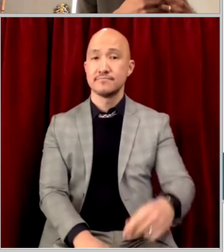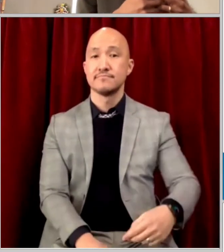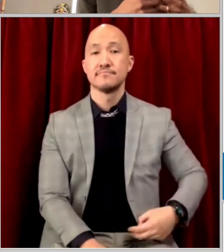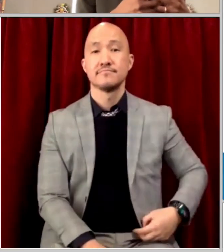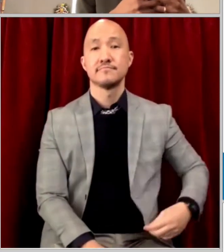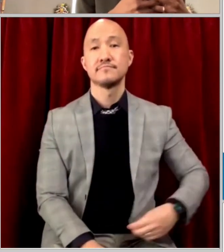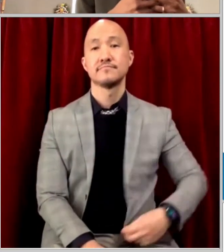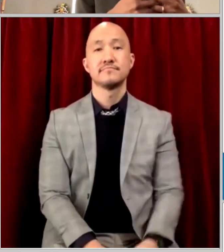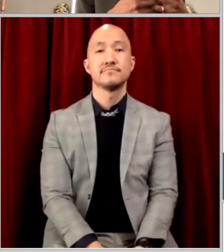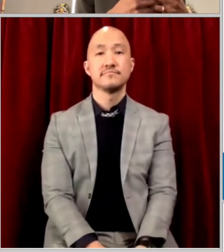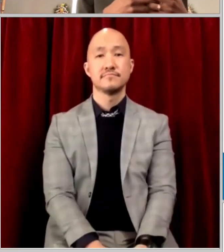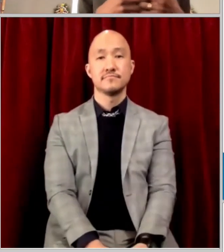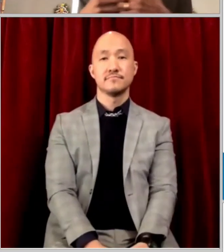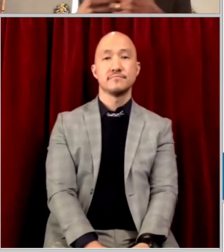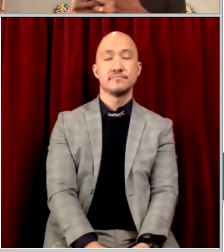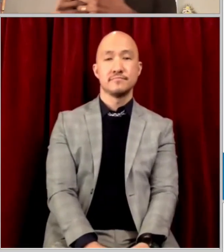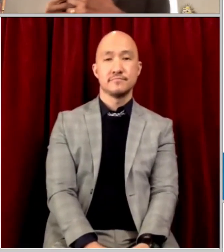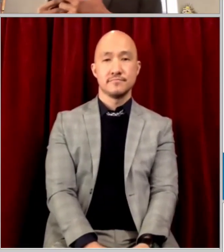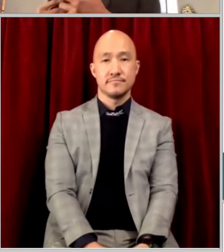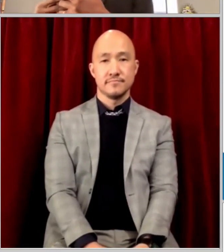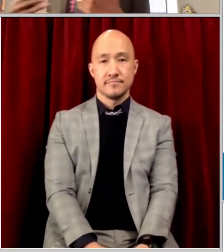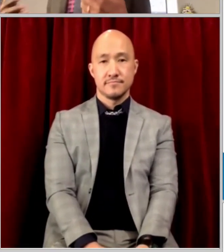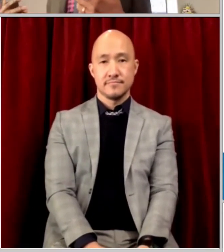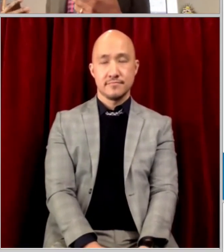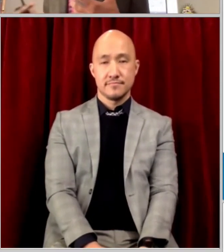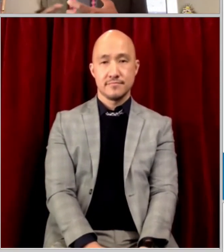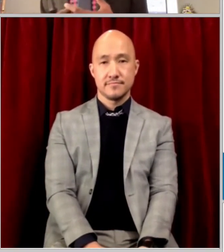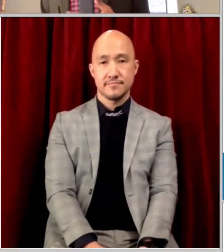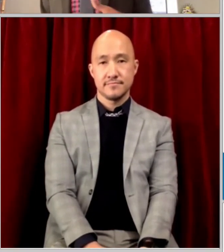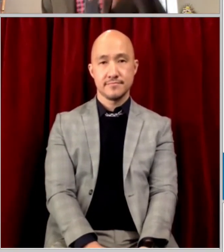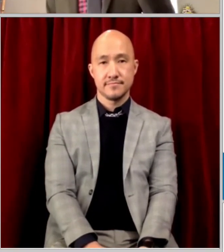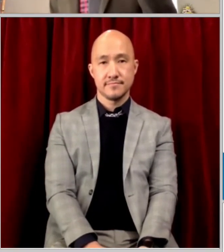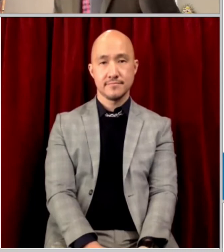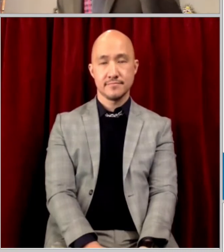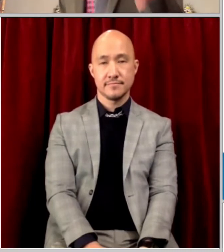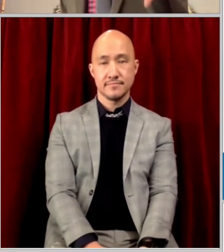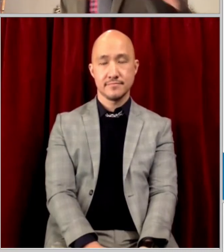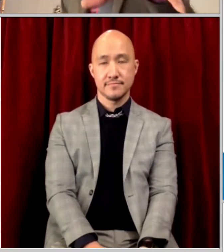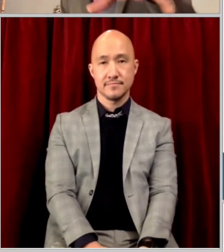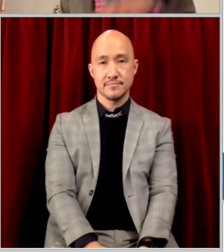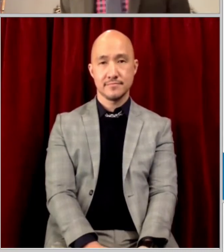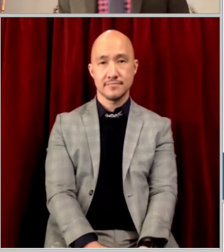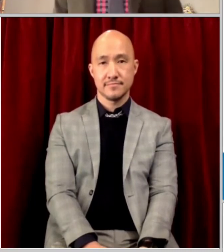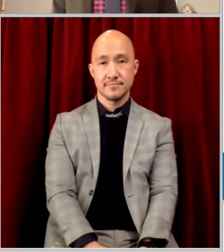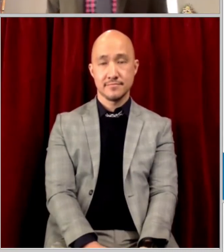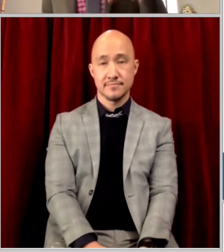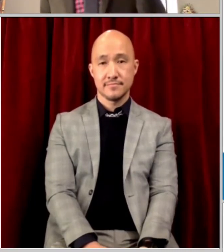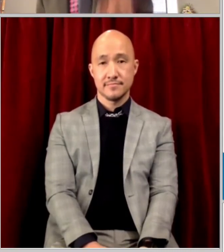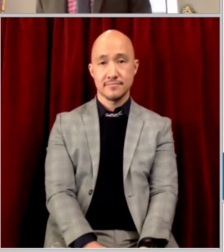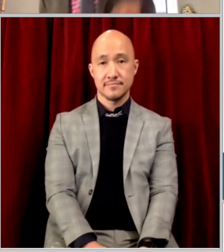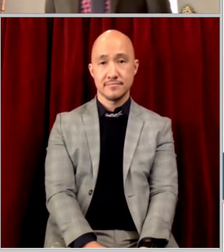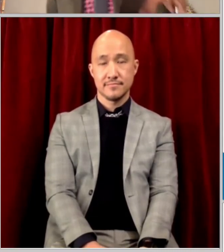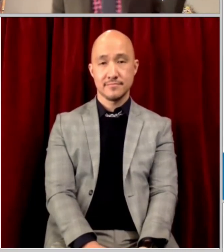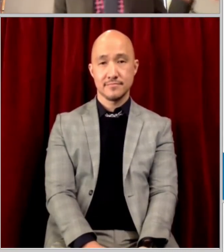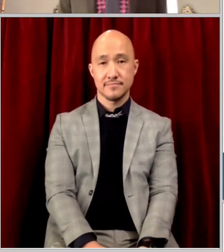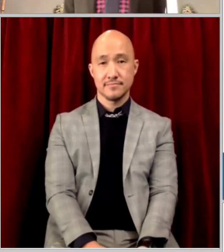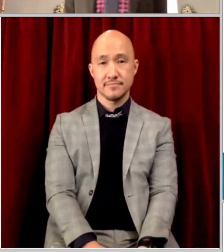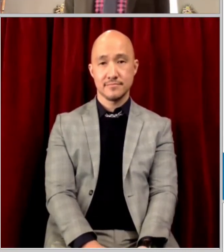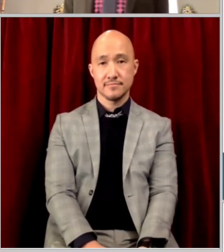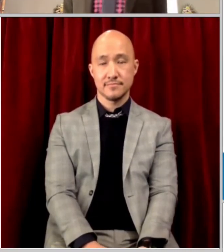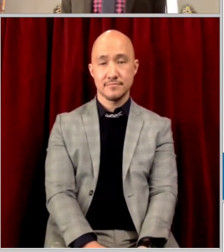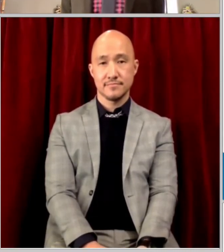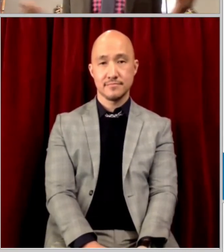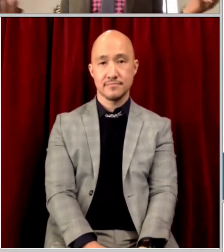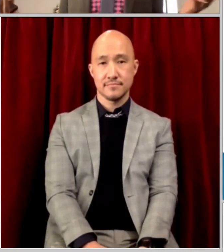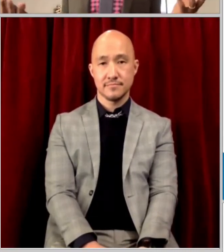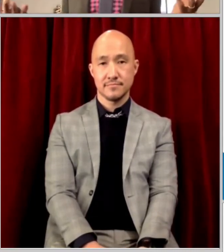my saltiness. Far be it for any of us to lose the saltiness. Because like Jesus says here, he says, if you lose that